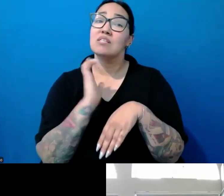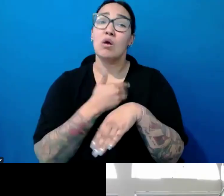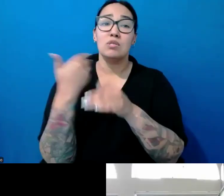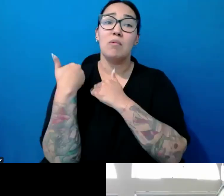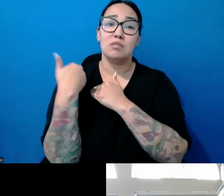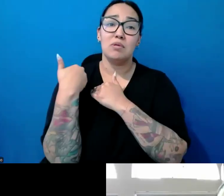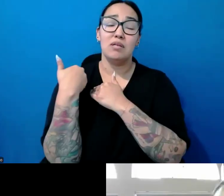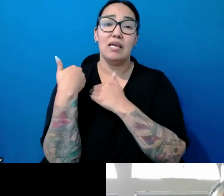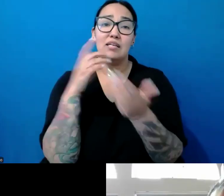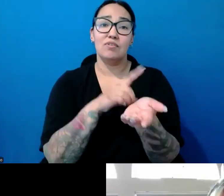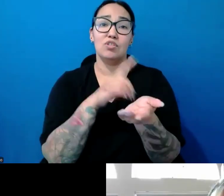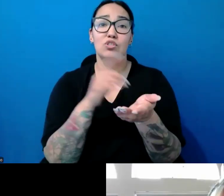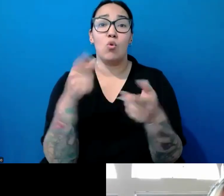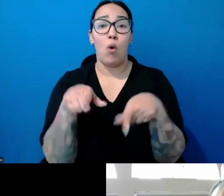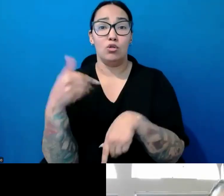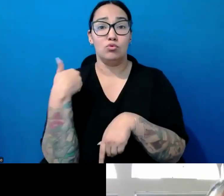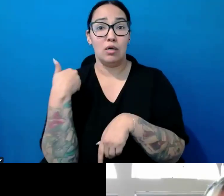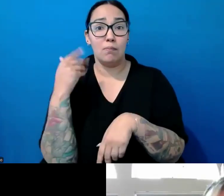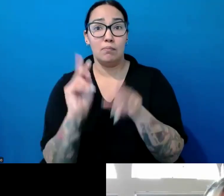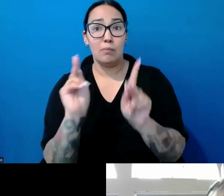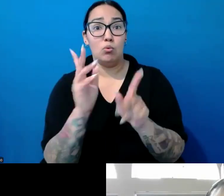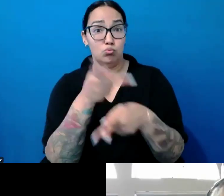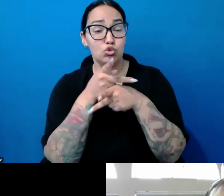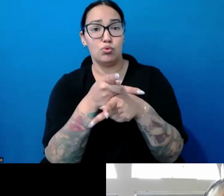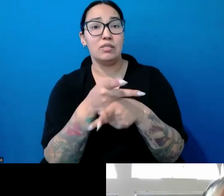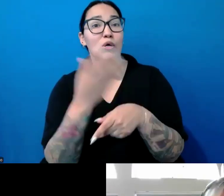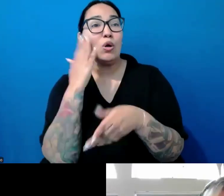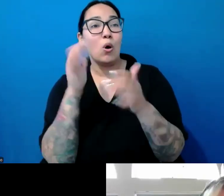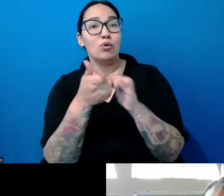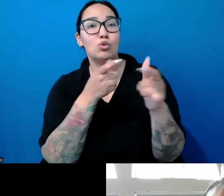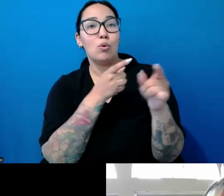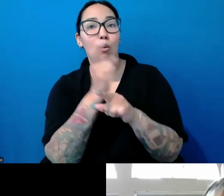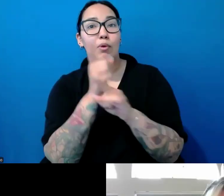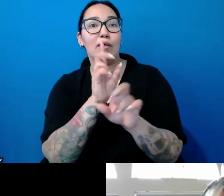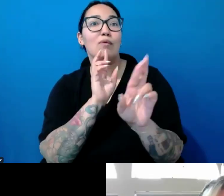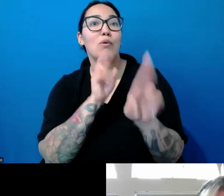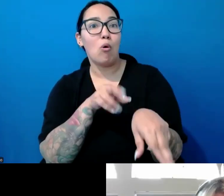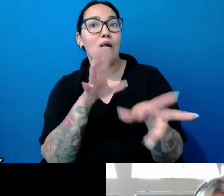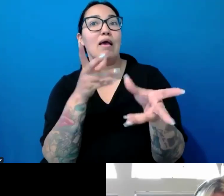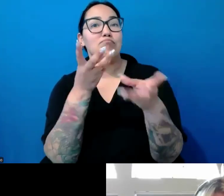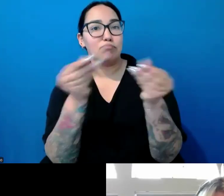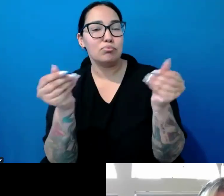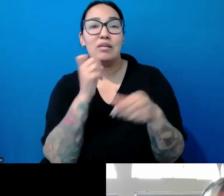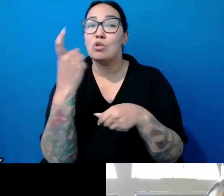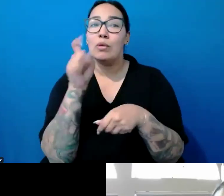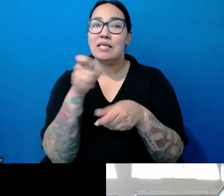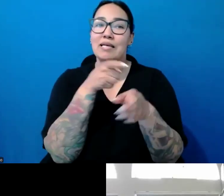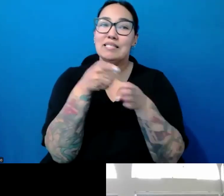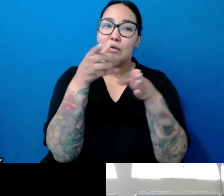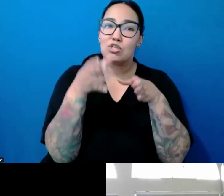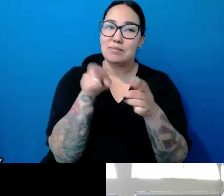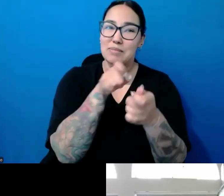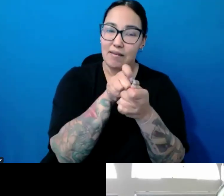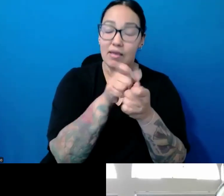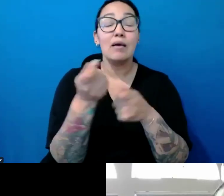young people, we need to know how to identify and how to appropriately report. It doesn't always take a specialist. And so we're beginning